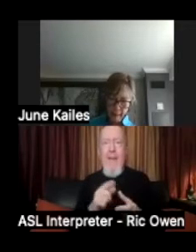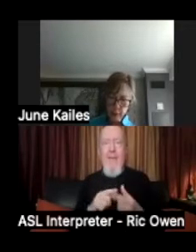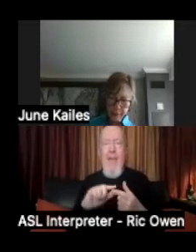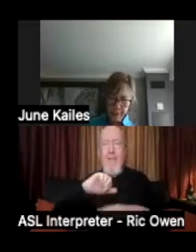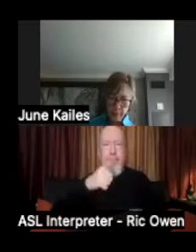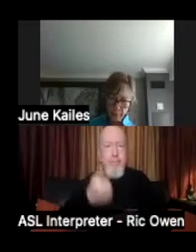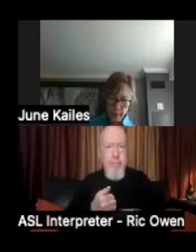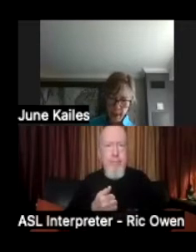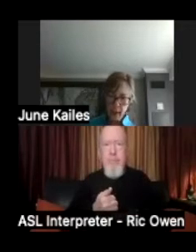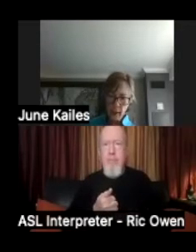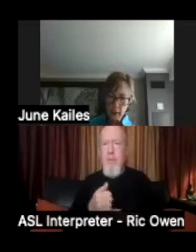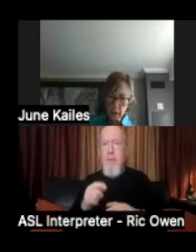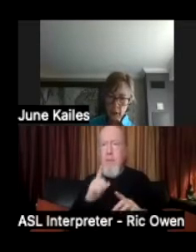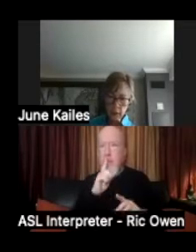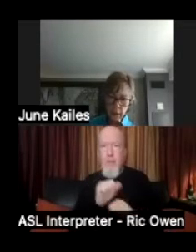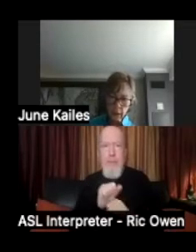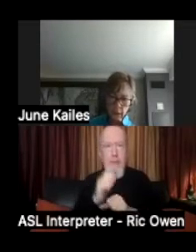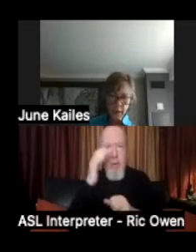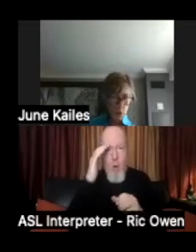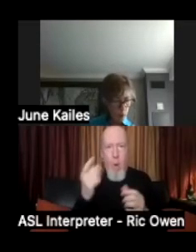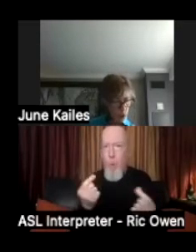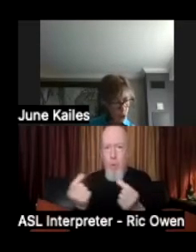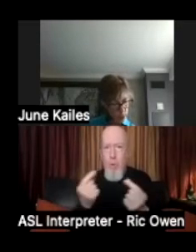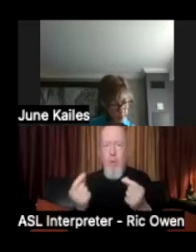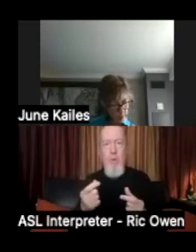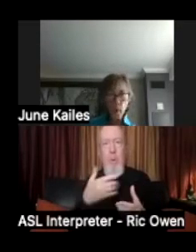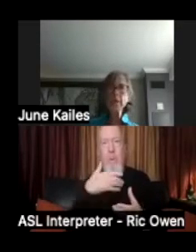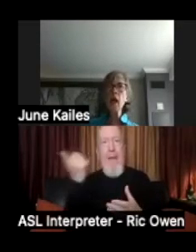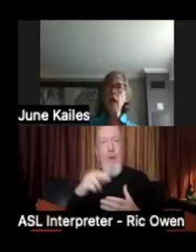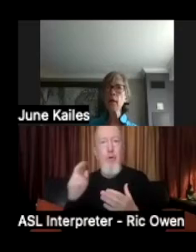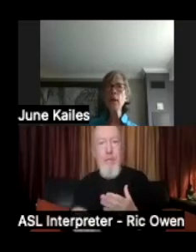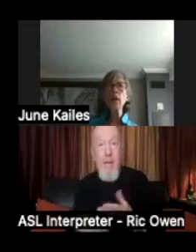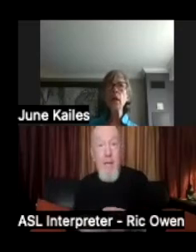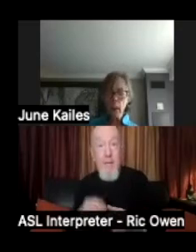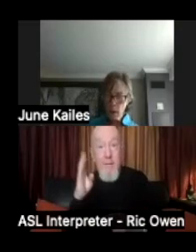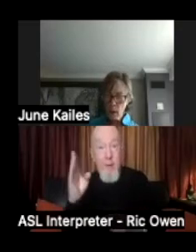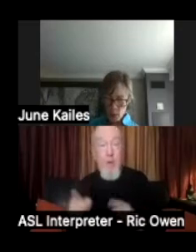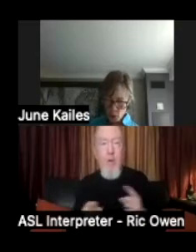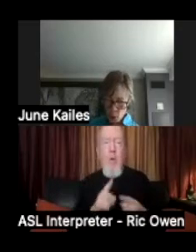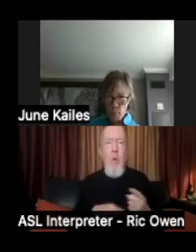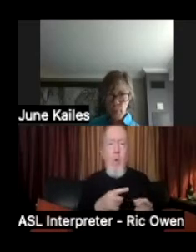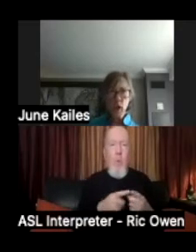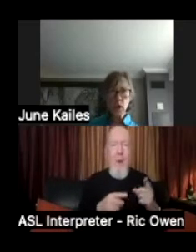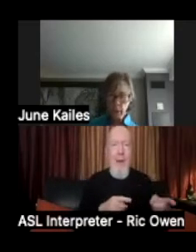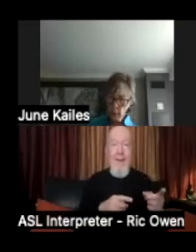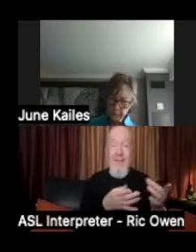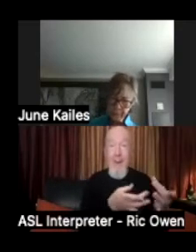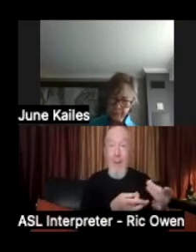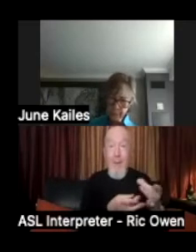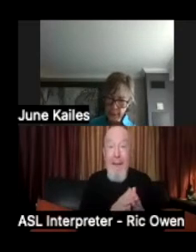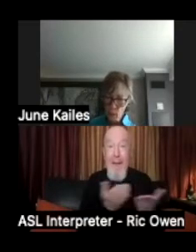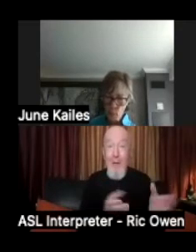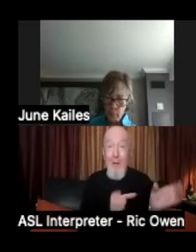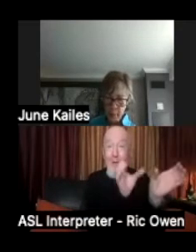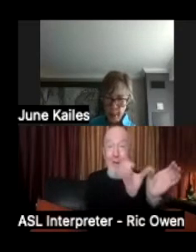the effort to get better outcomes. So that when we're looking for what's under those notebooks in